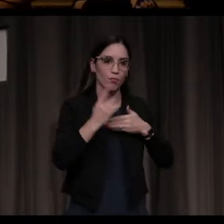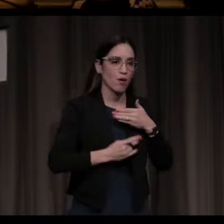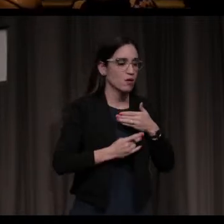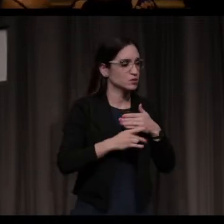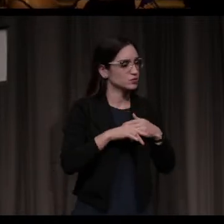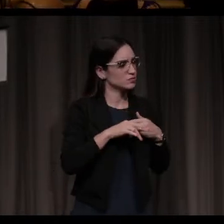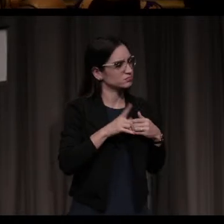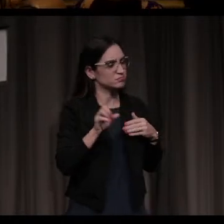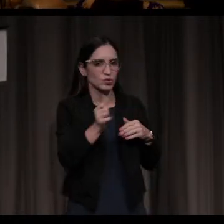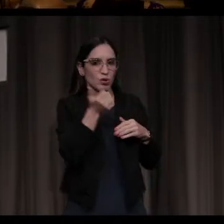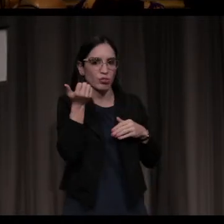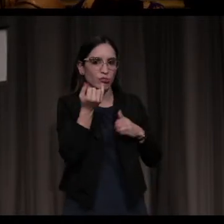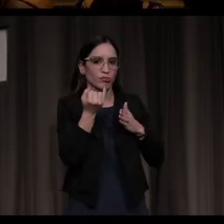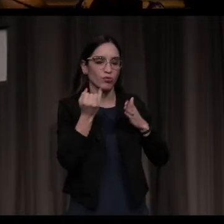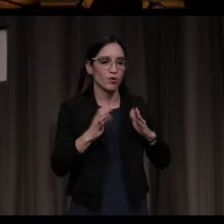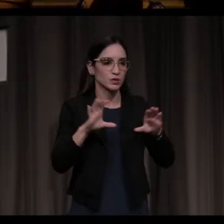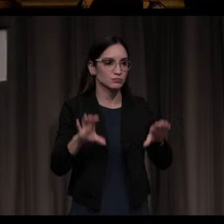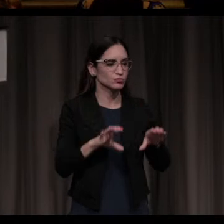are doing?